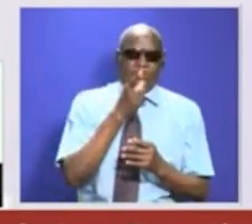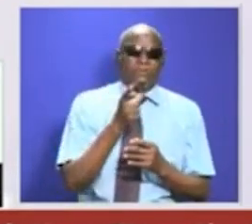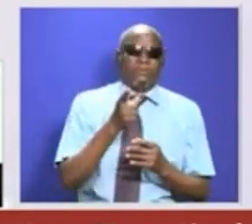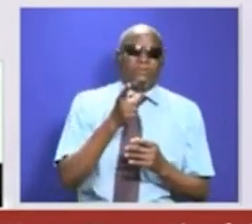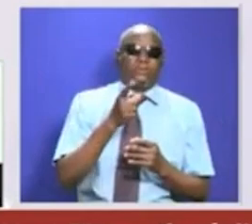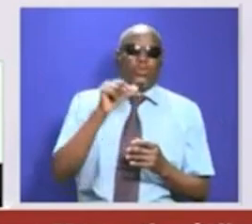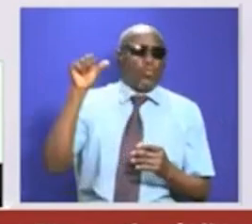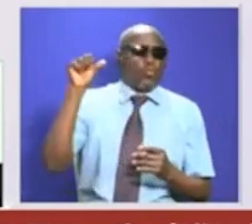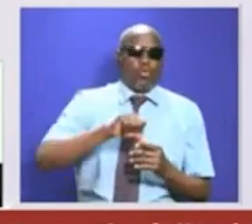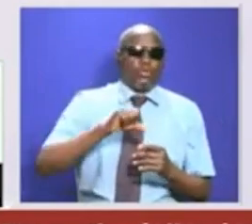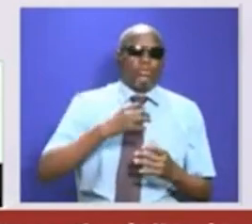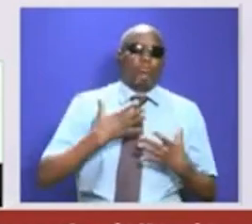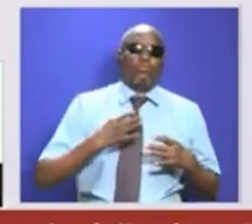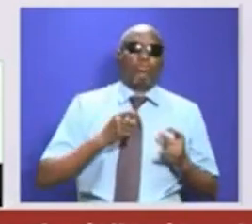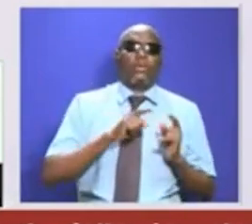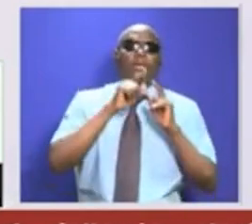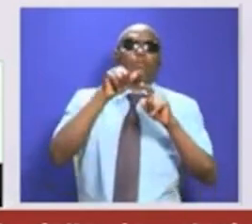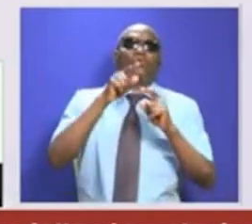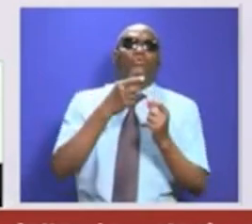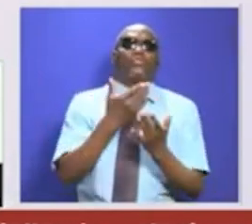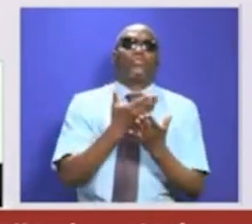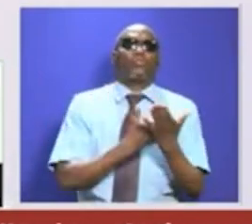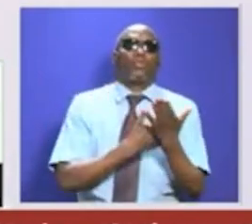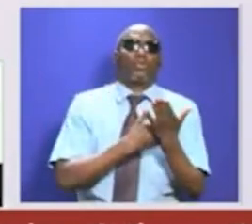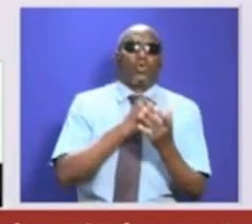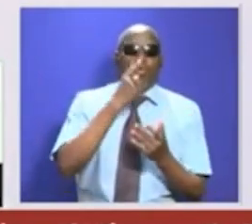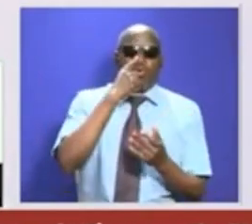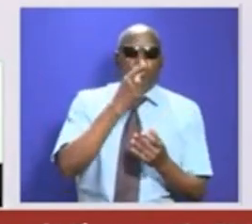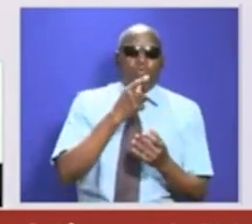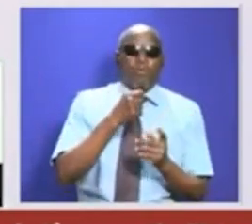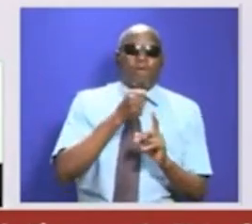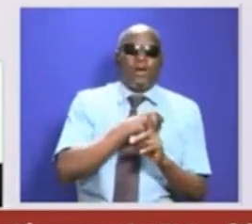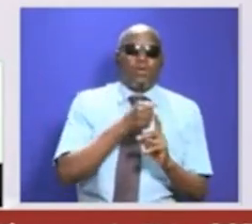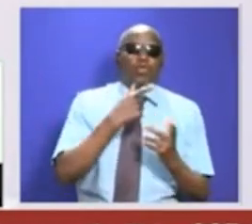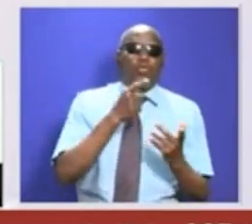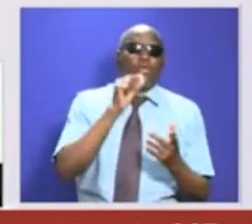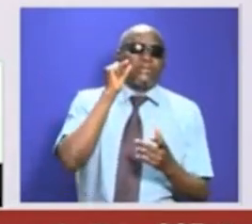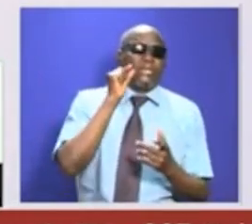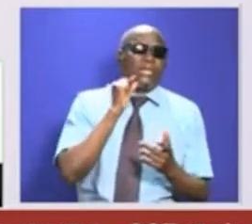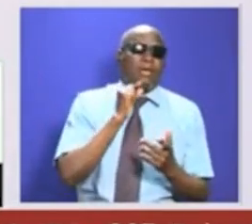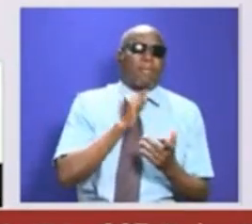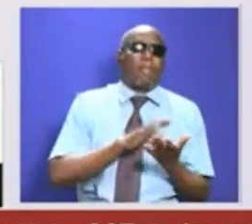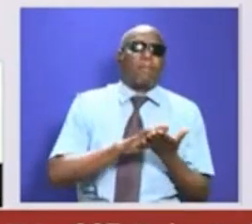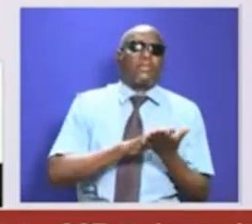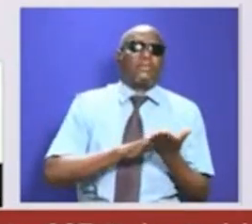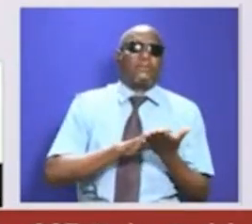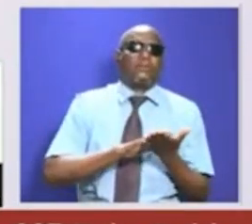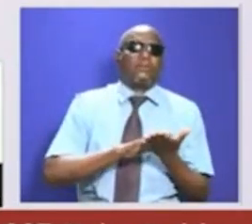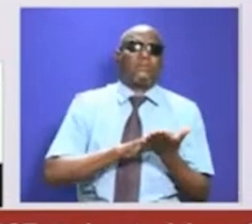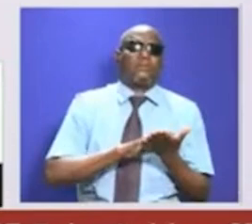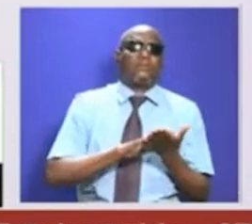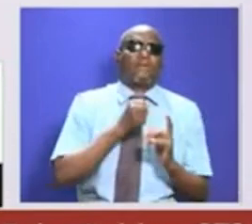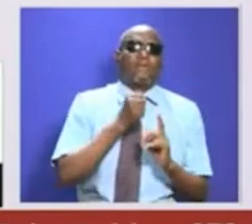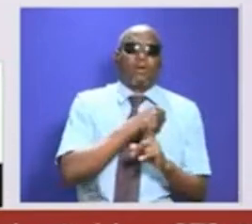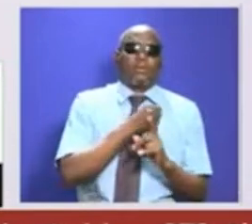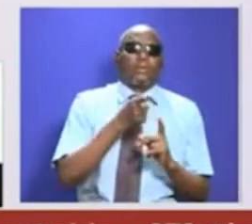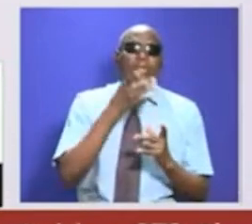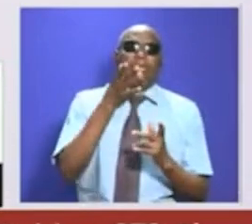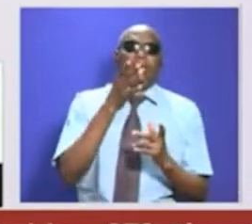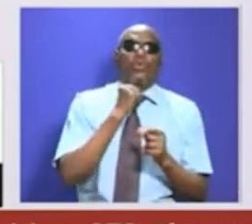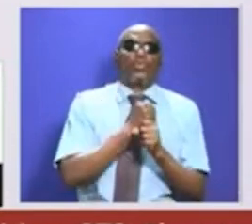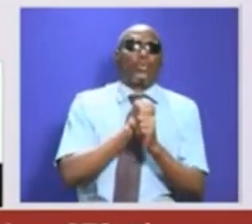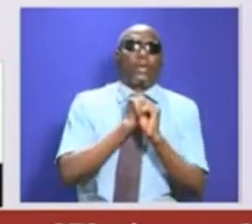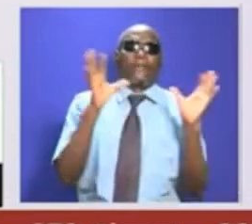that you can go to report domestic violence or gender-based violence. They are our weak link. There's nothing we are doing if we